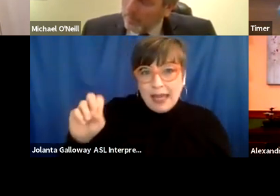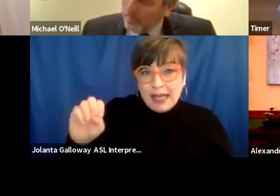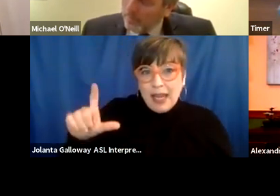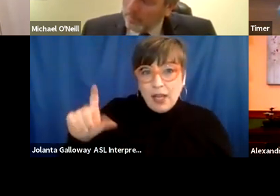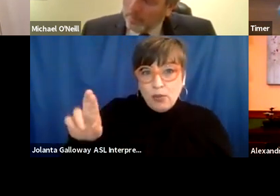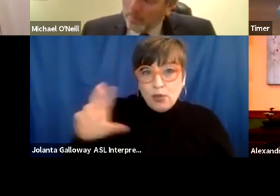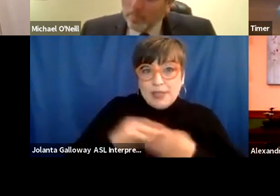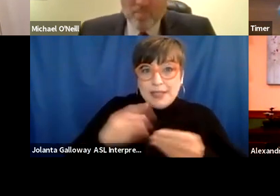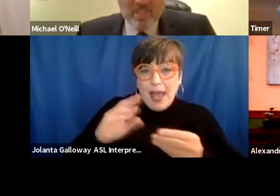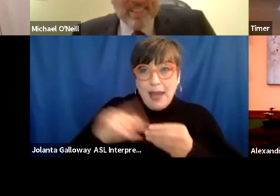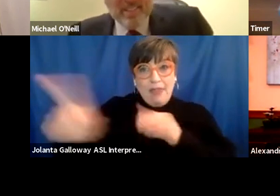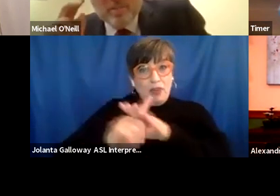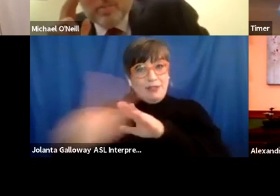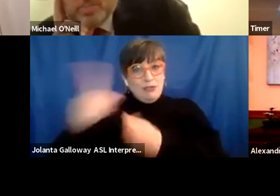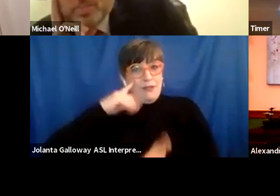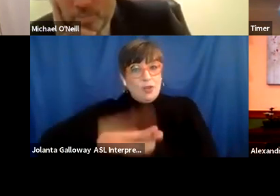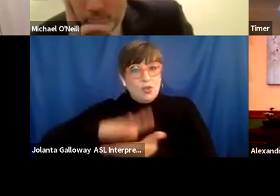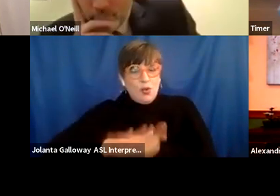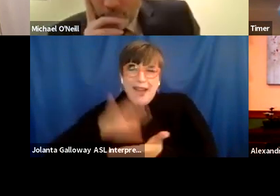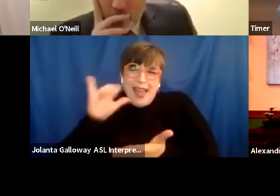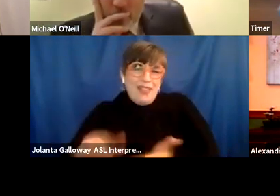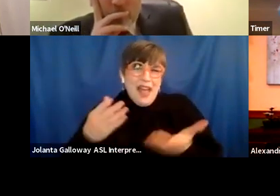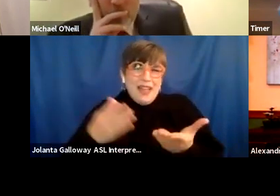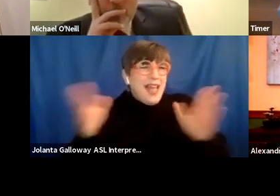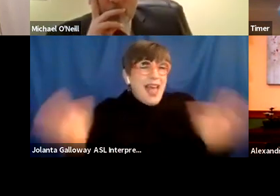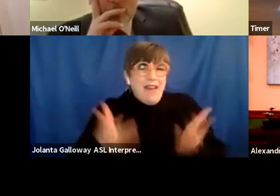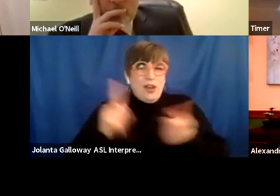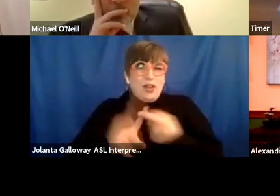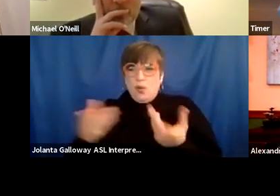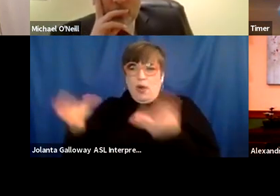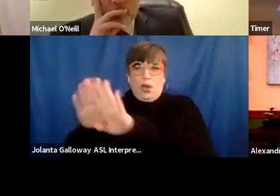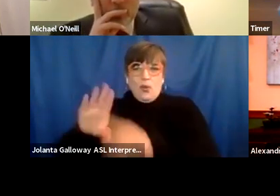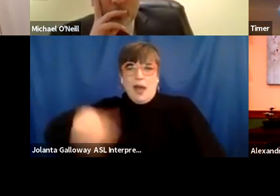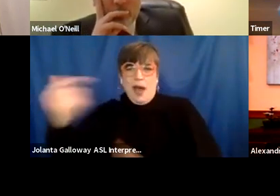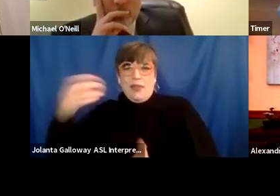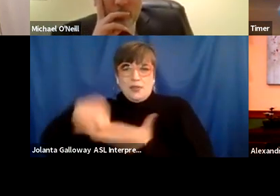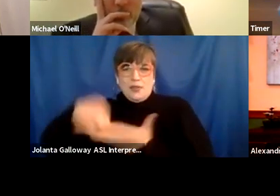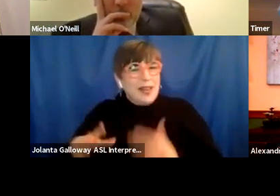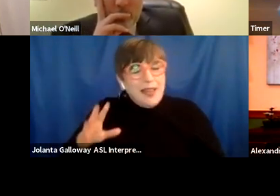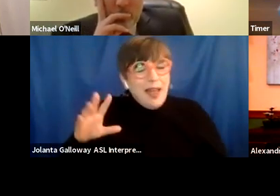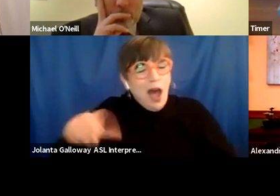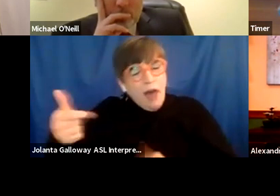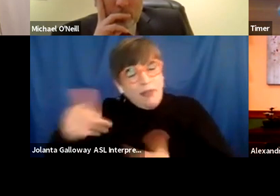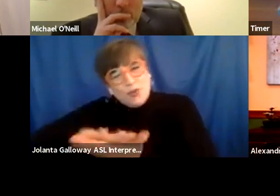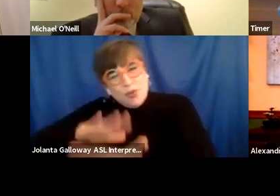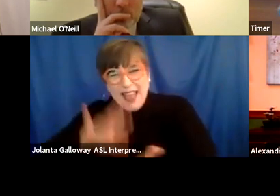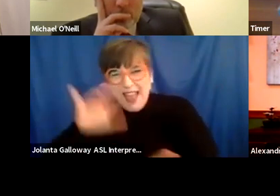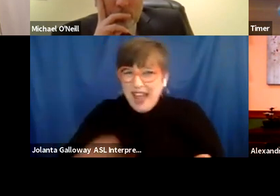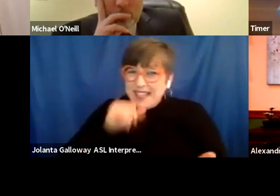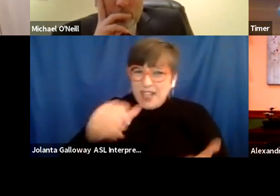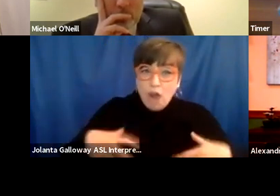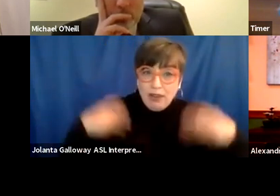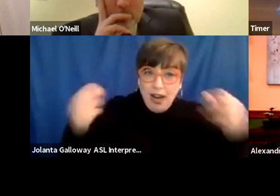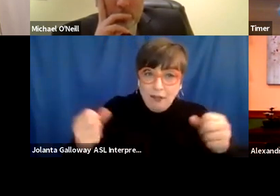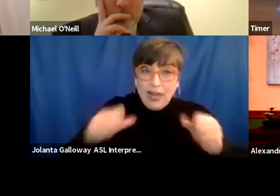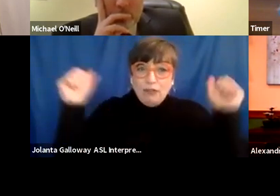retreat, is an effort to push for school closures, and it is not recovering, returning, or reimagining what our school communities need. We don't need